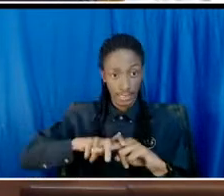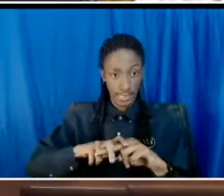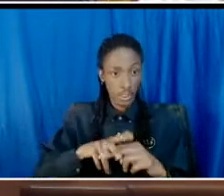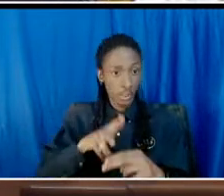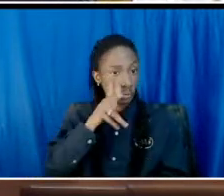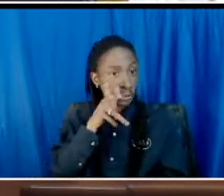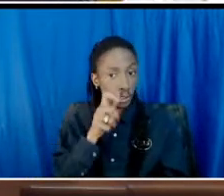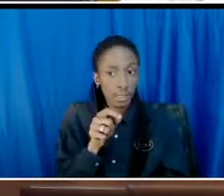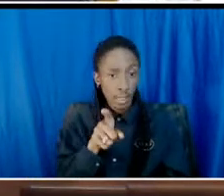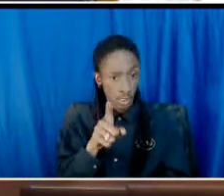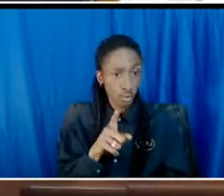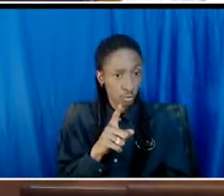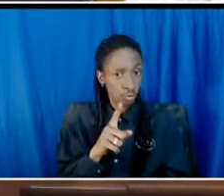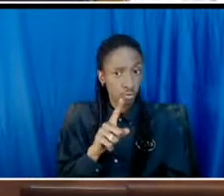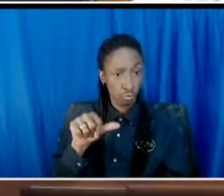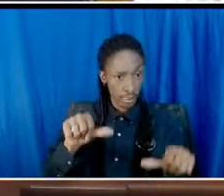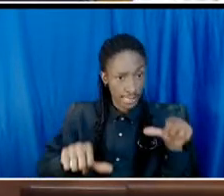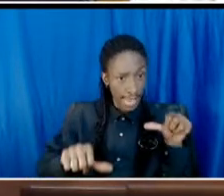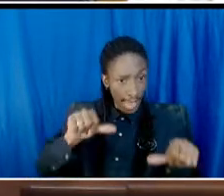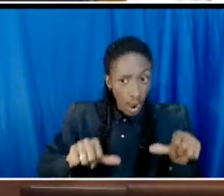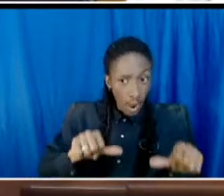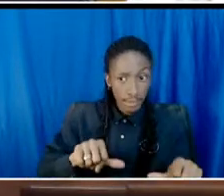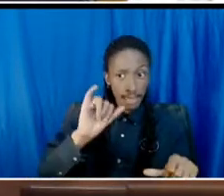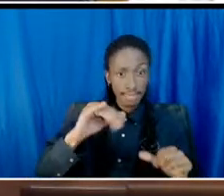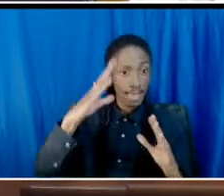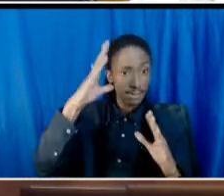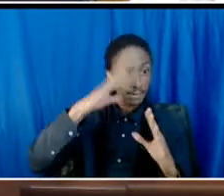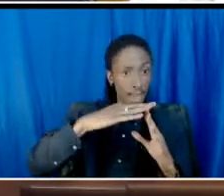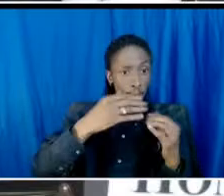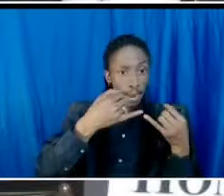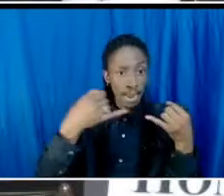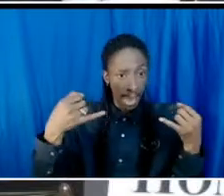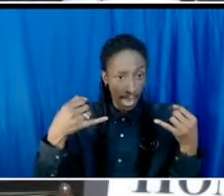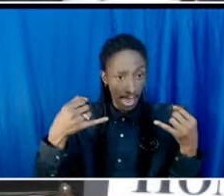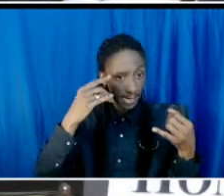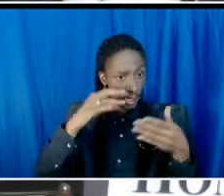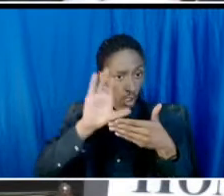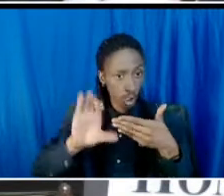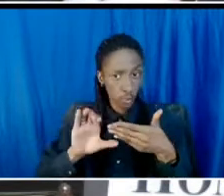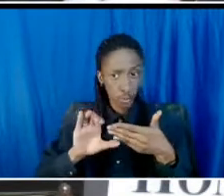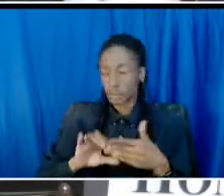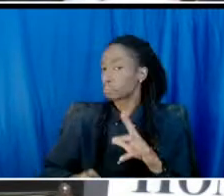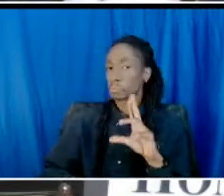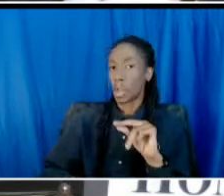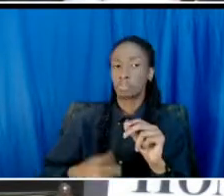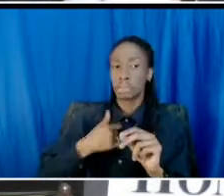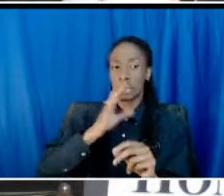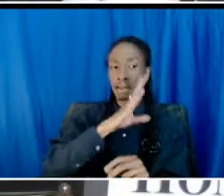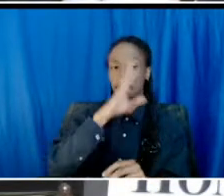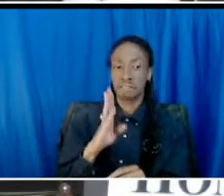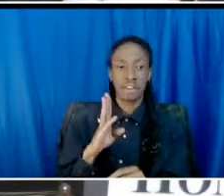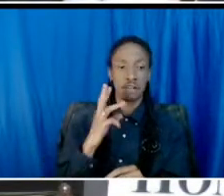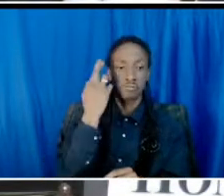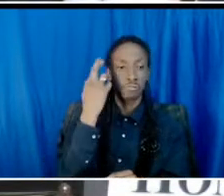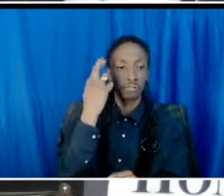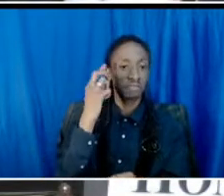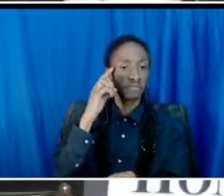ever doubted that top-line conclusion? No, I've never had any reason to doubt Attorney General Barr's